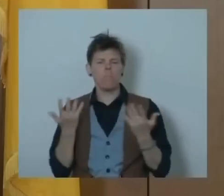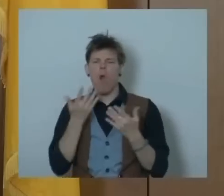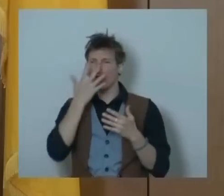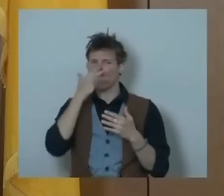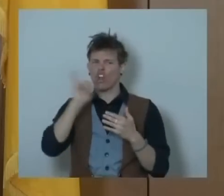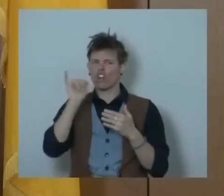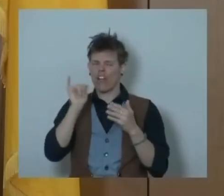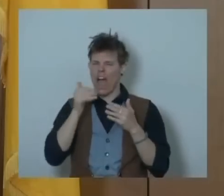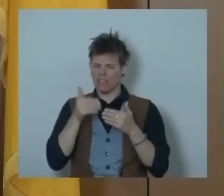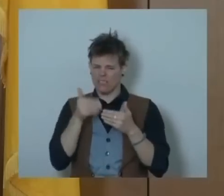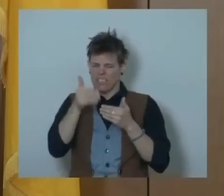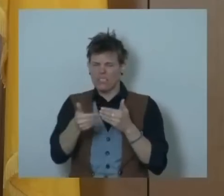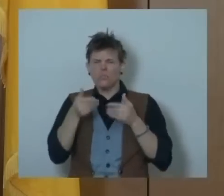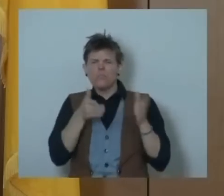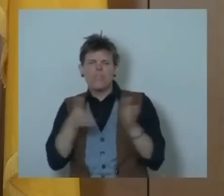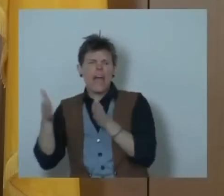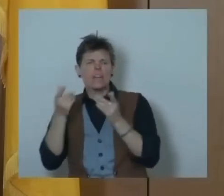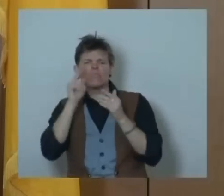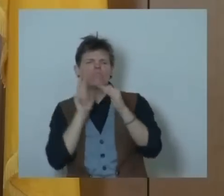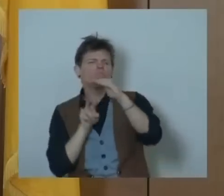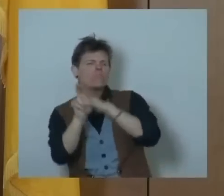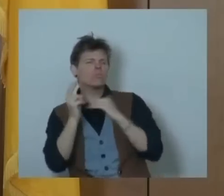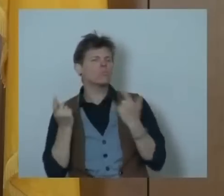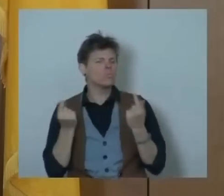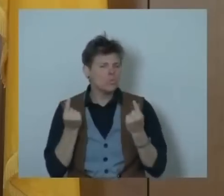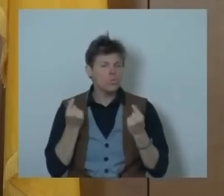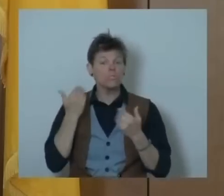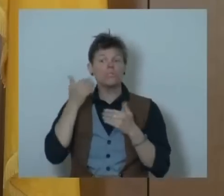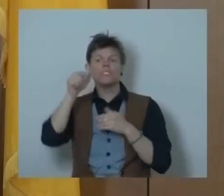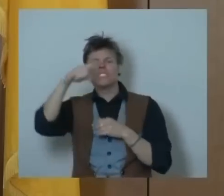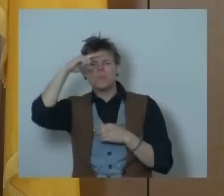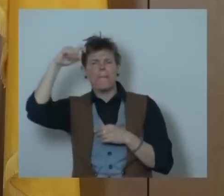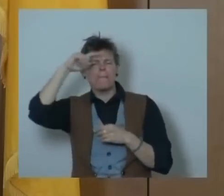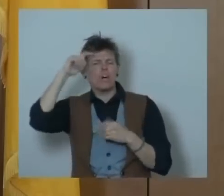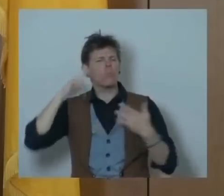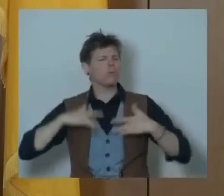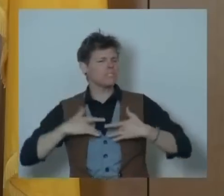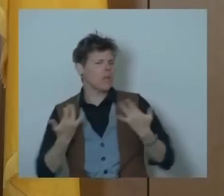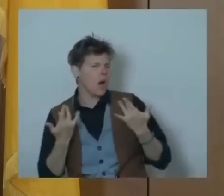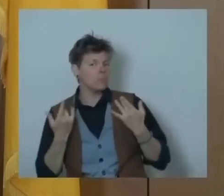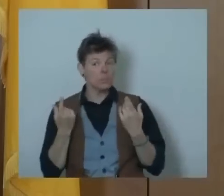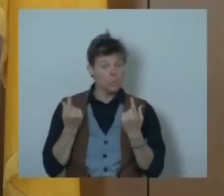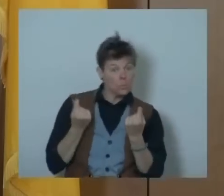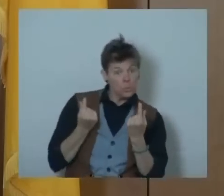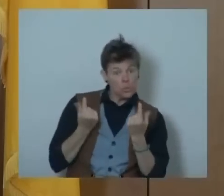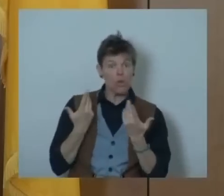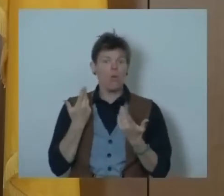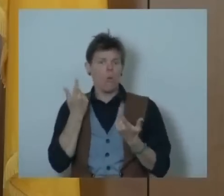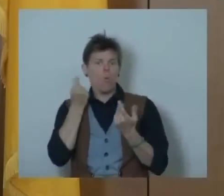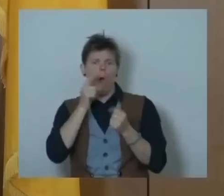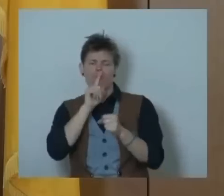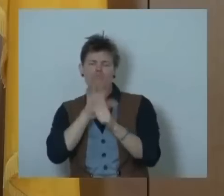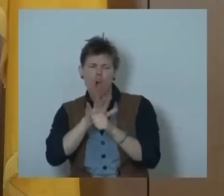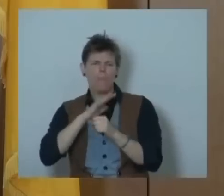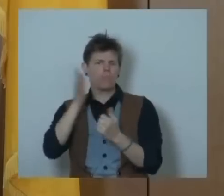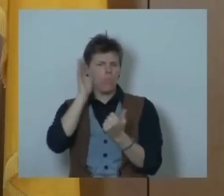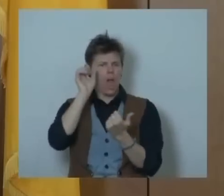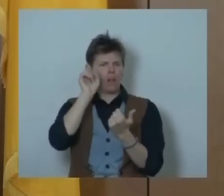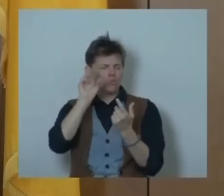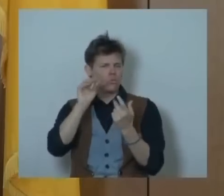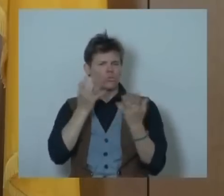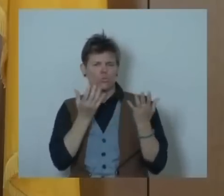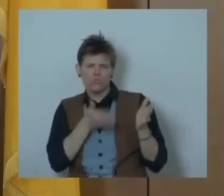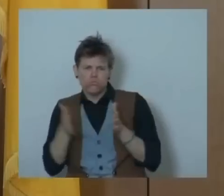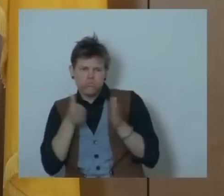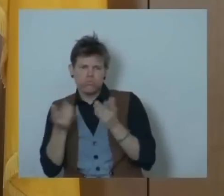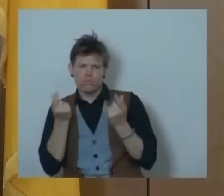where we head this summer, and to give people a sense about, I promise that, and we've been modeling and looking at data every day and